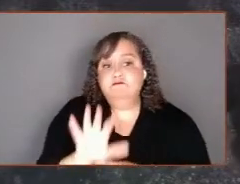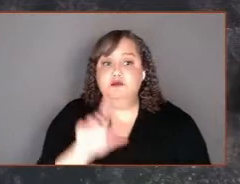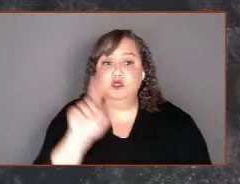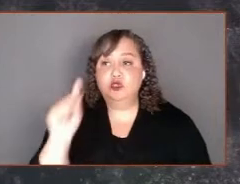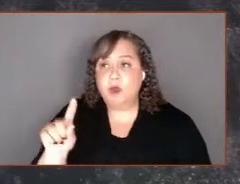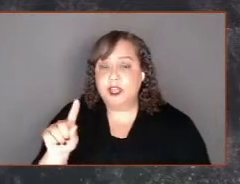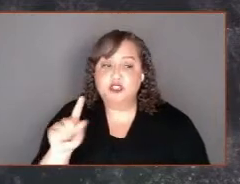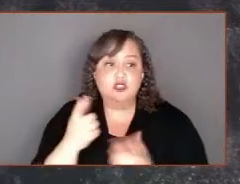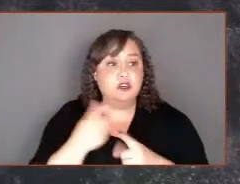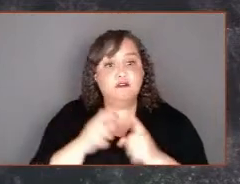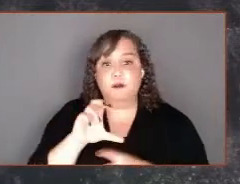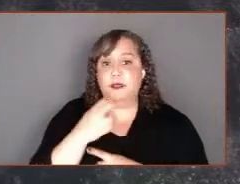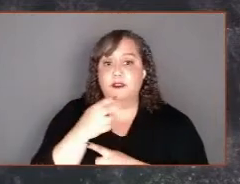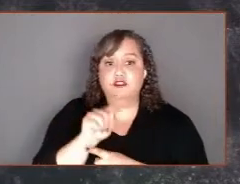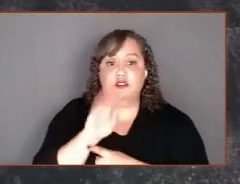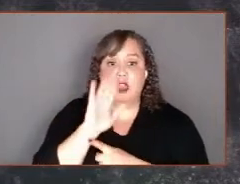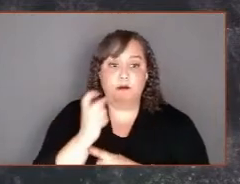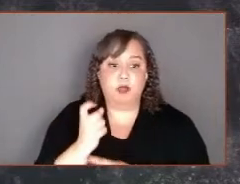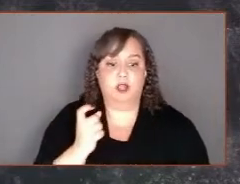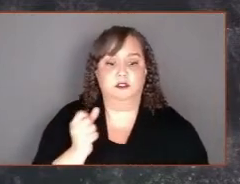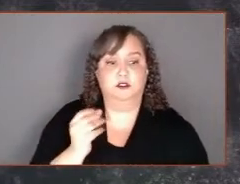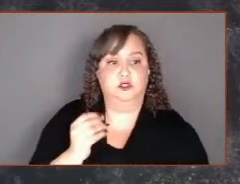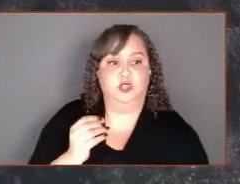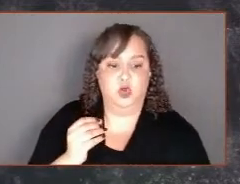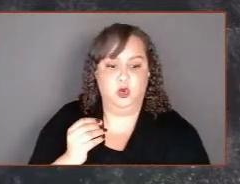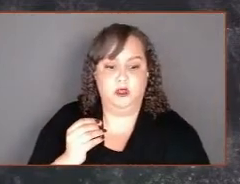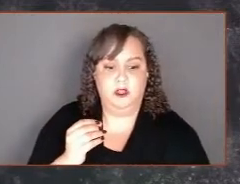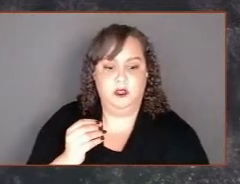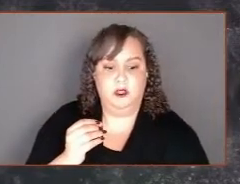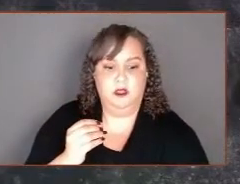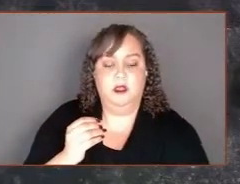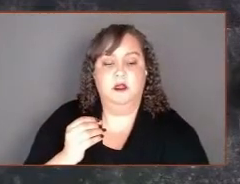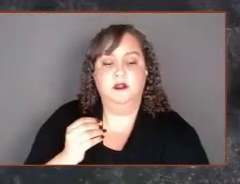Shelley, our first Ask NASA question comes from